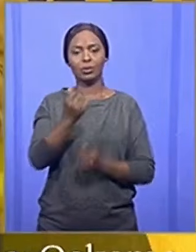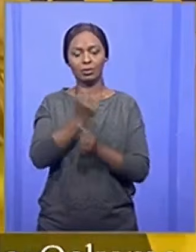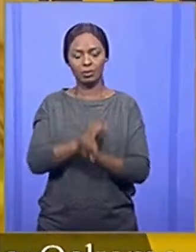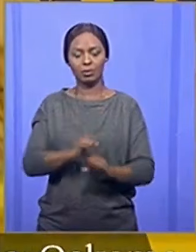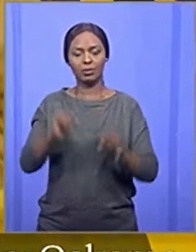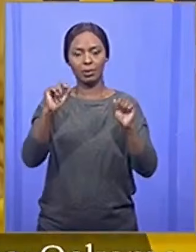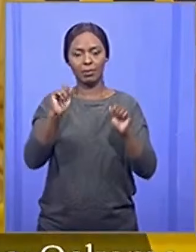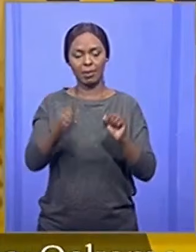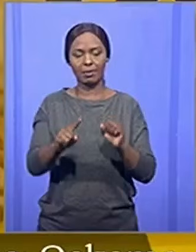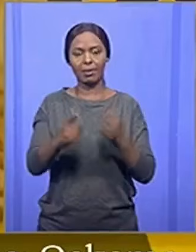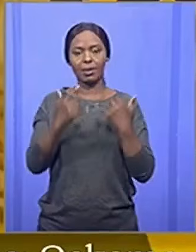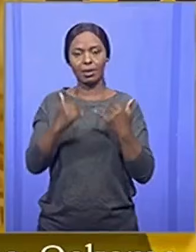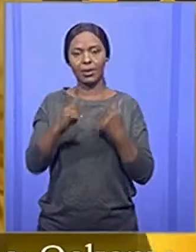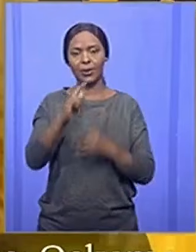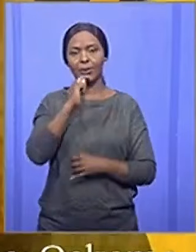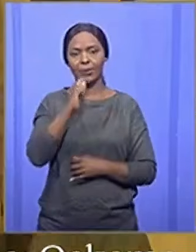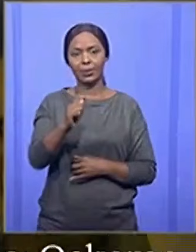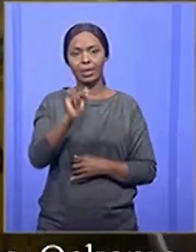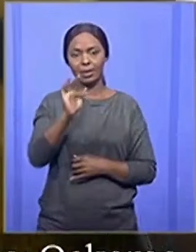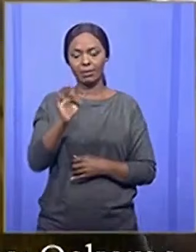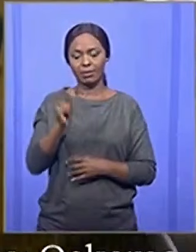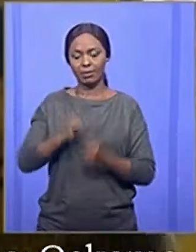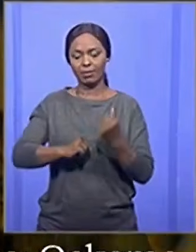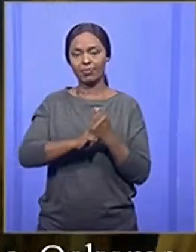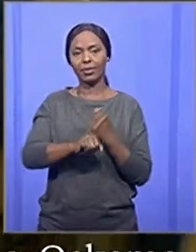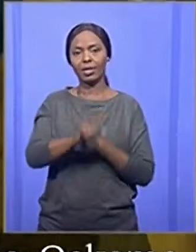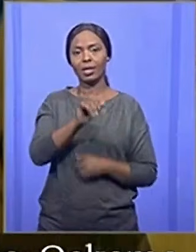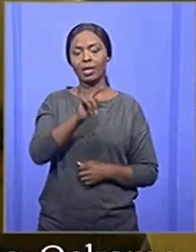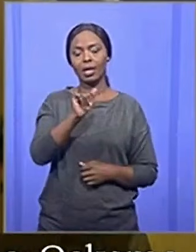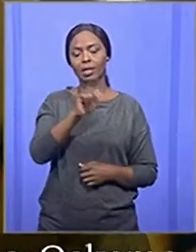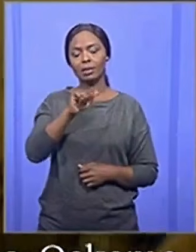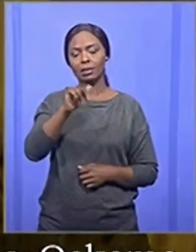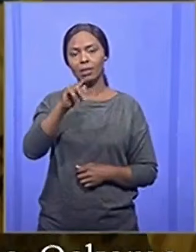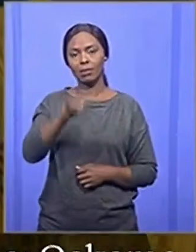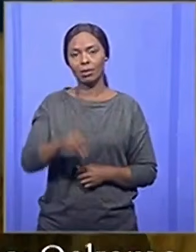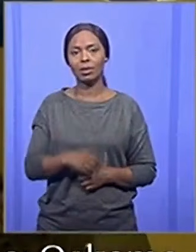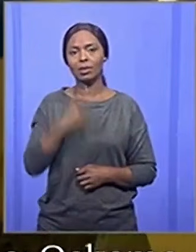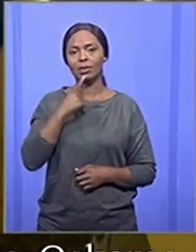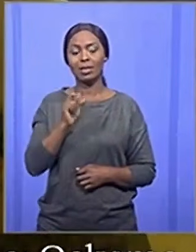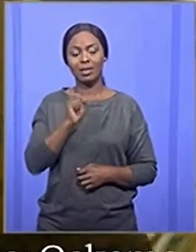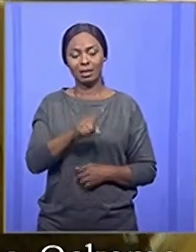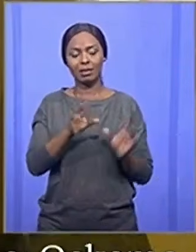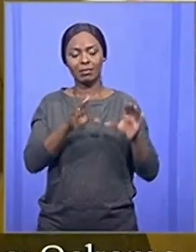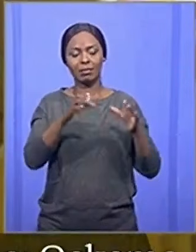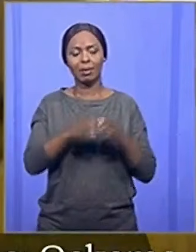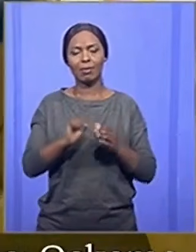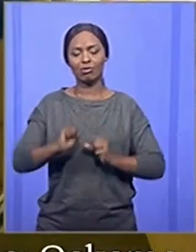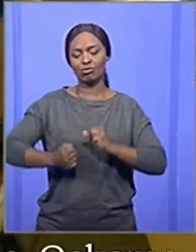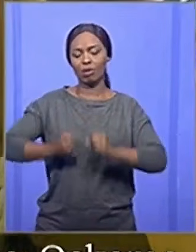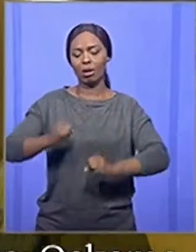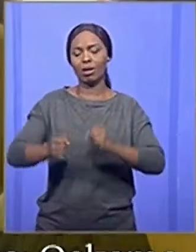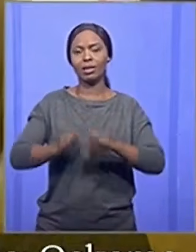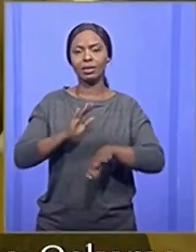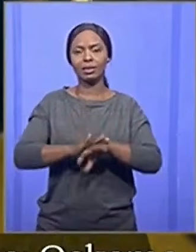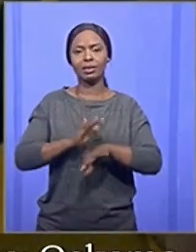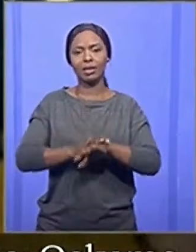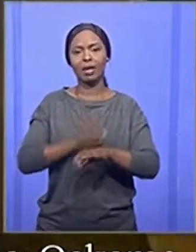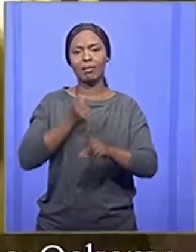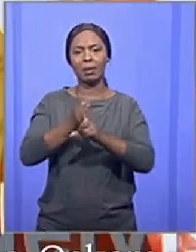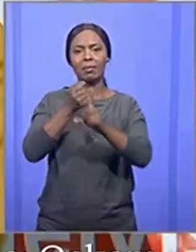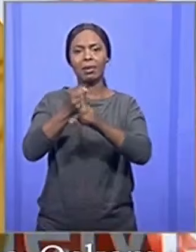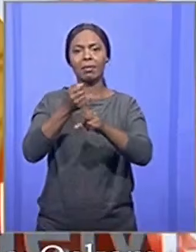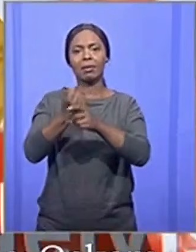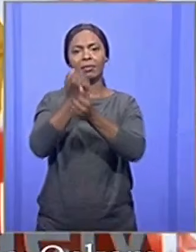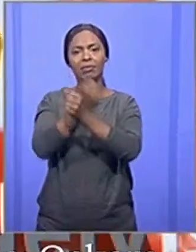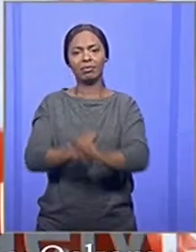letshwele le le tlile ka ho thewa ha Azapho. Ore Azapho ile a sotleha ho feta mekga yohle nakong ya ntwa ya tokoloho.